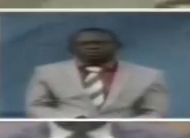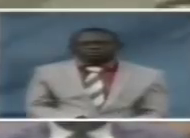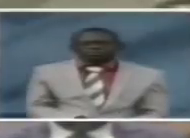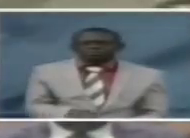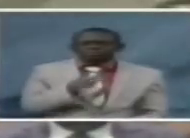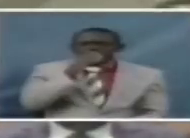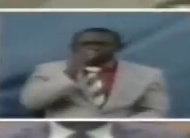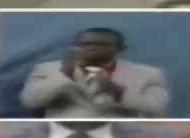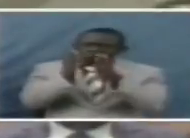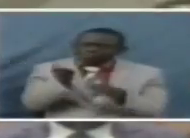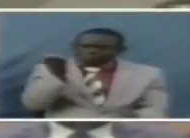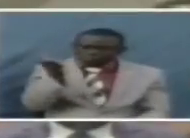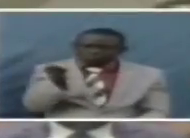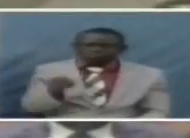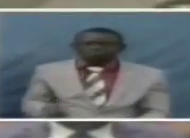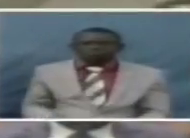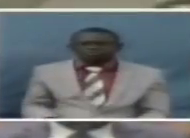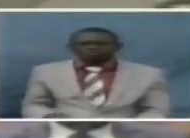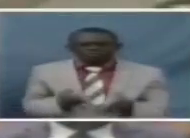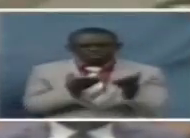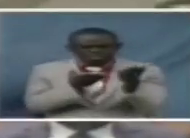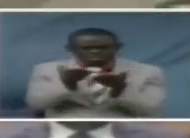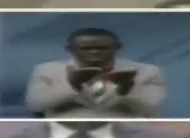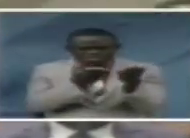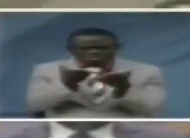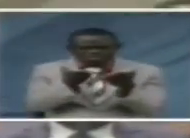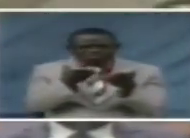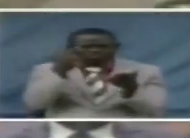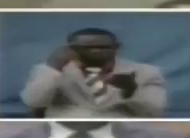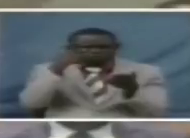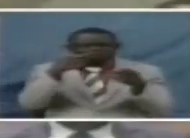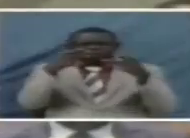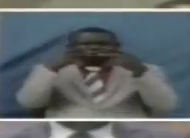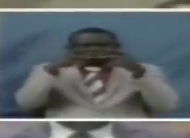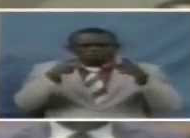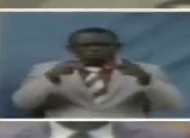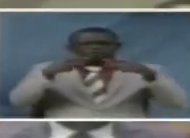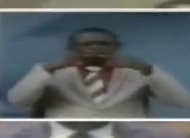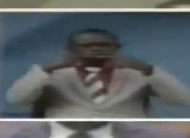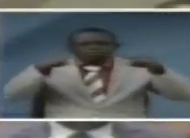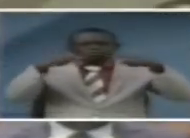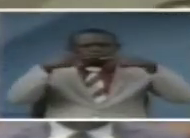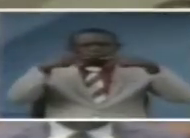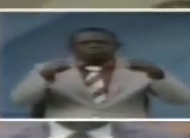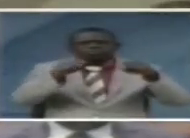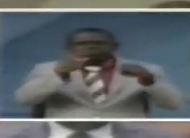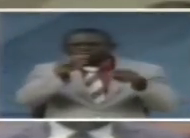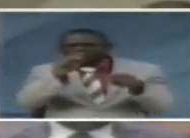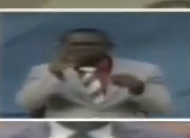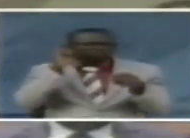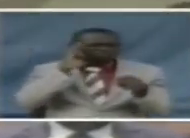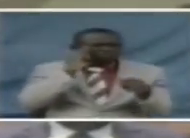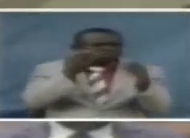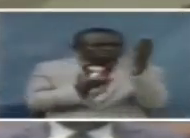Non-tax revenues. The measures. Sir, in order to improve service delivery of